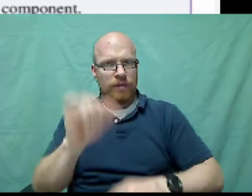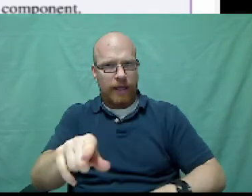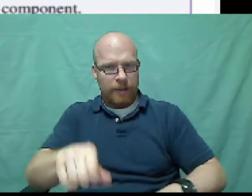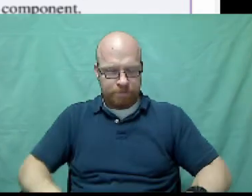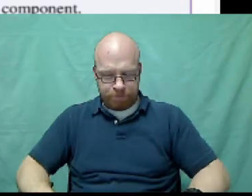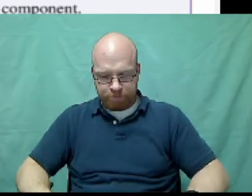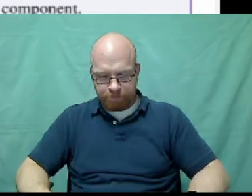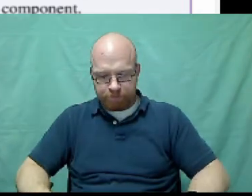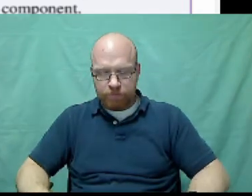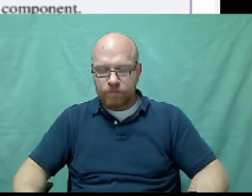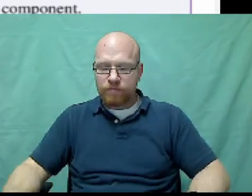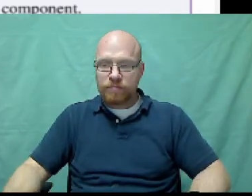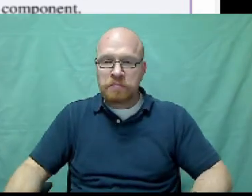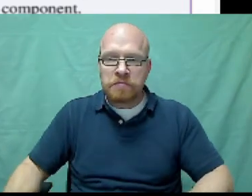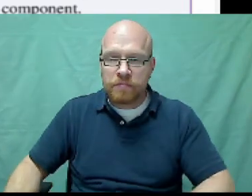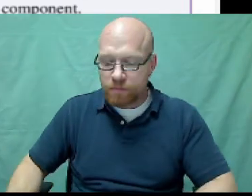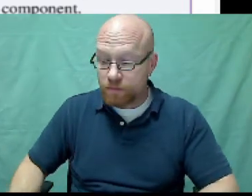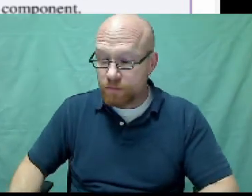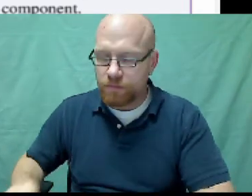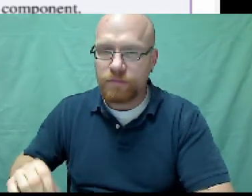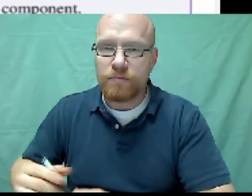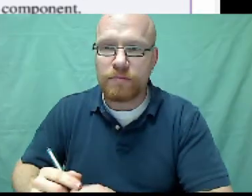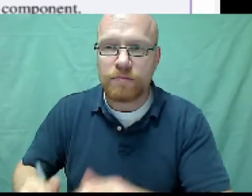one specific output.